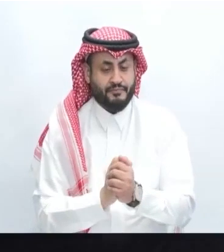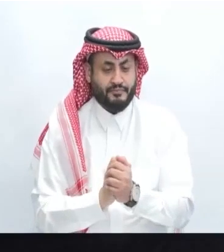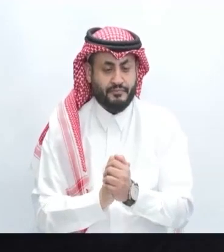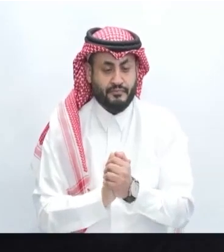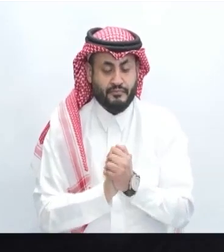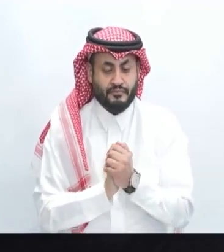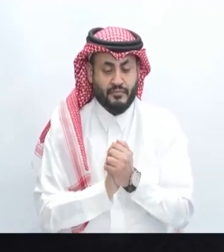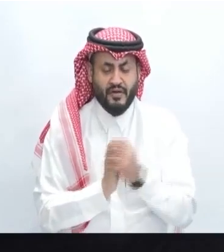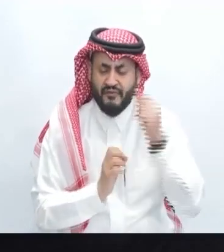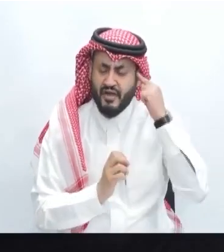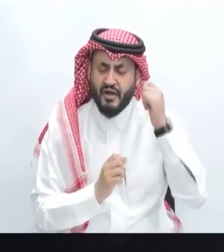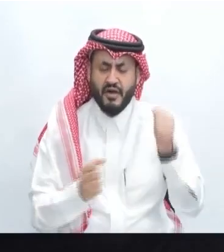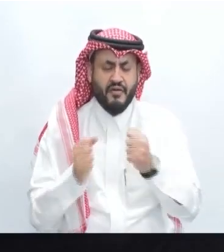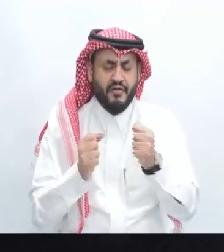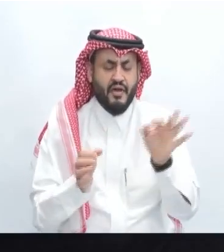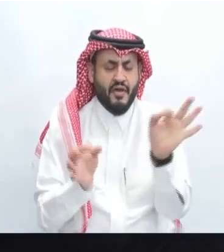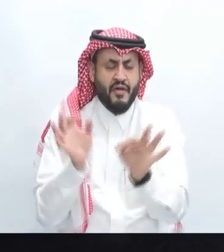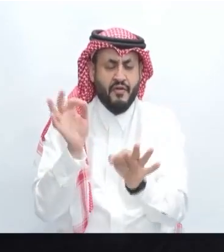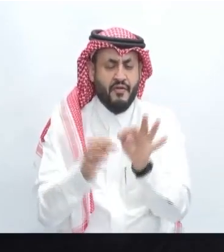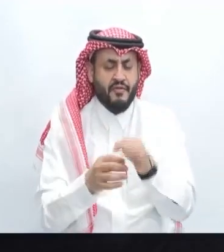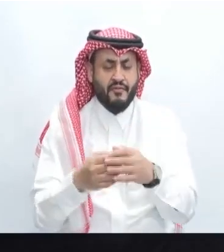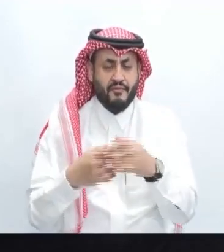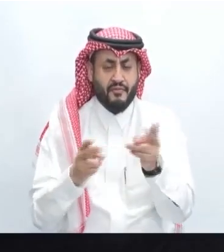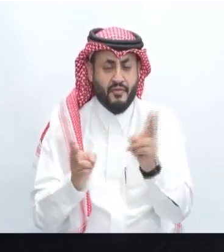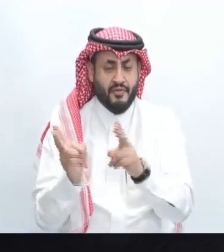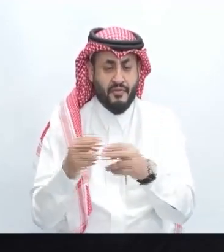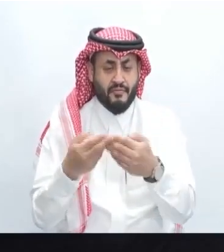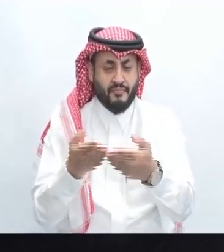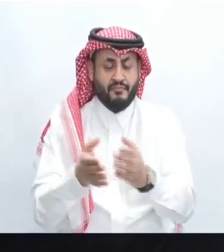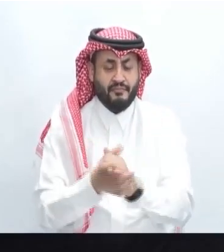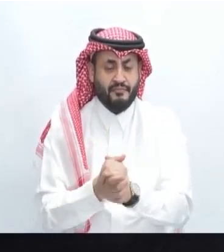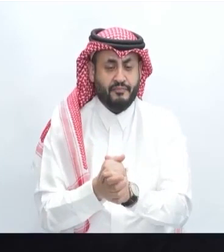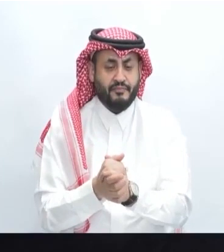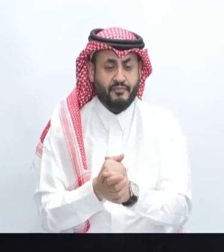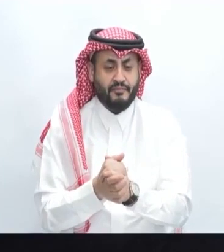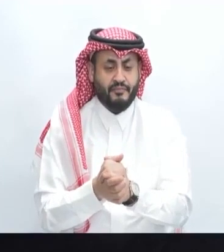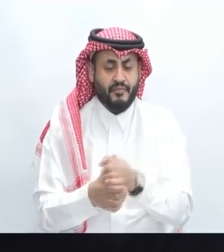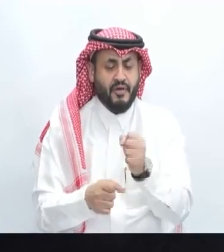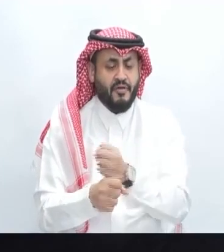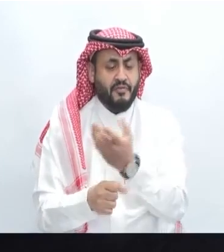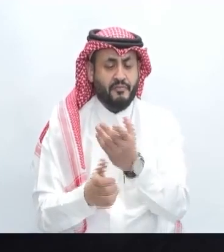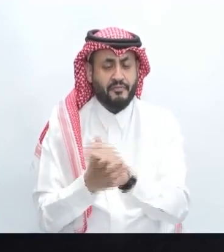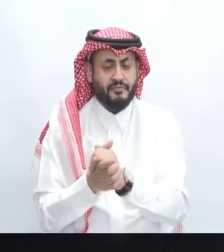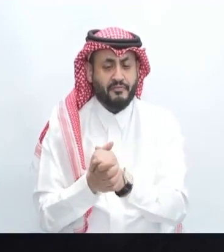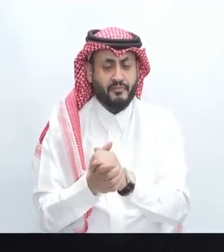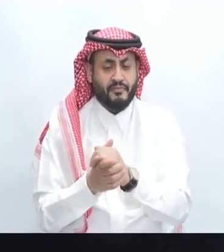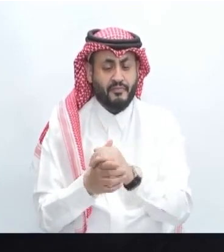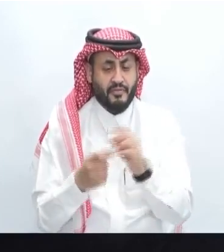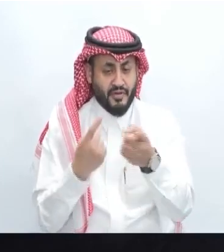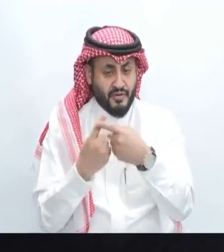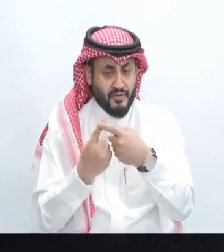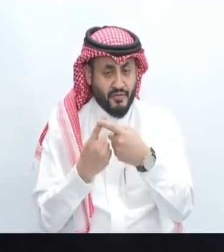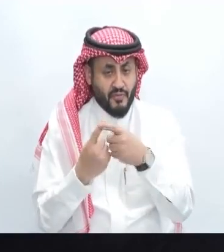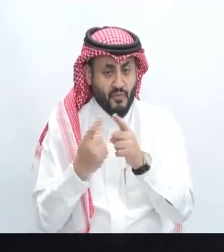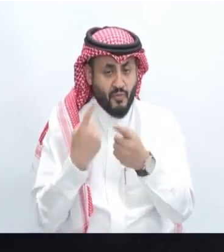a game and you put these letters in front of your partner. And what would you do is to mention one letter or